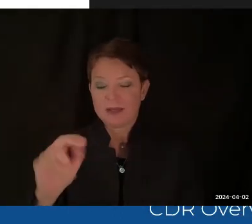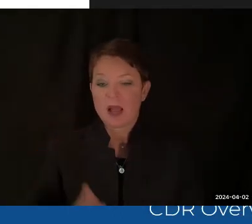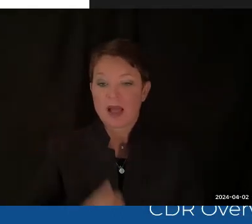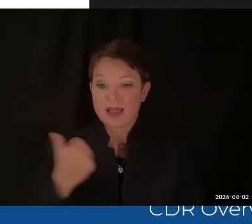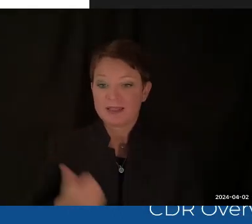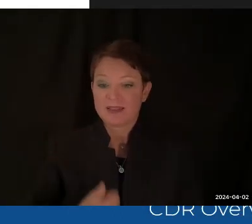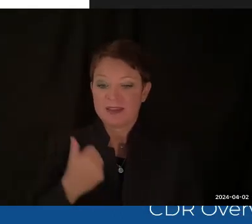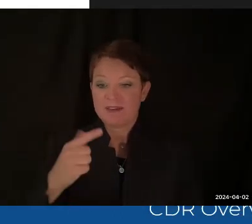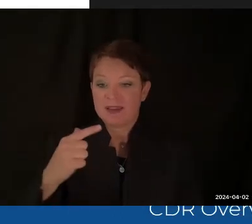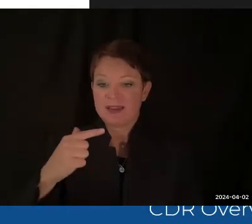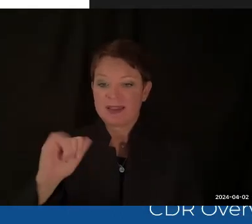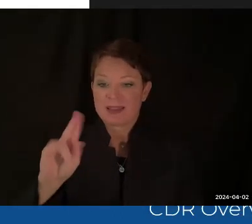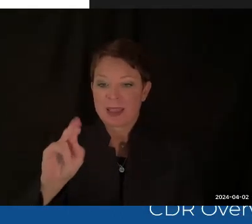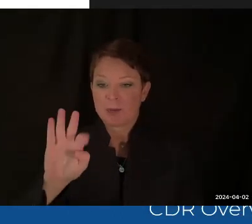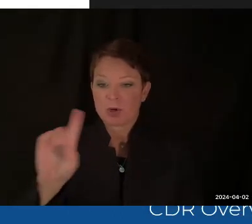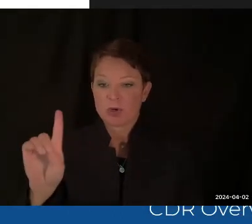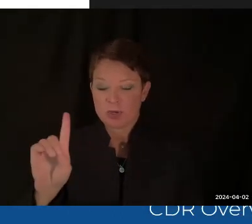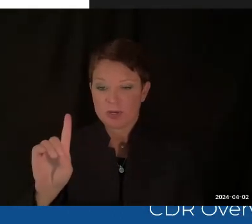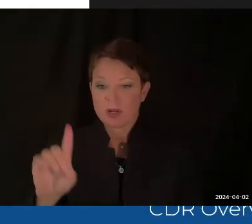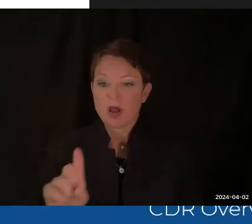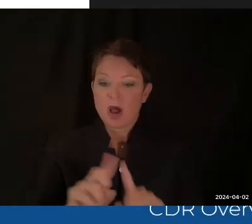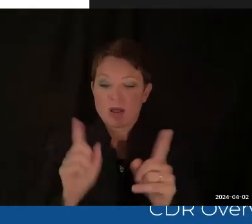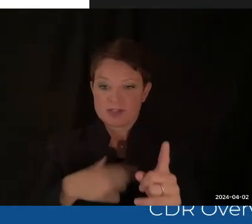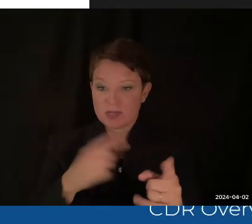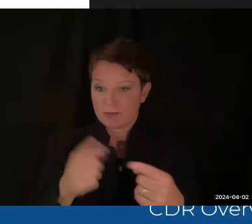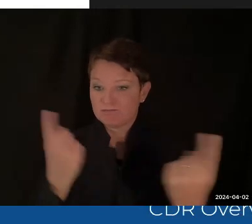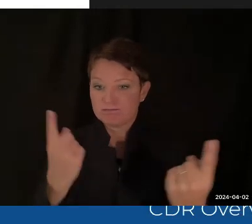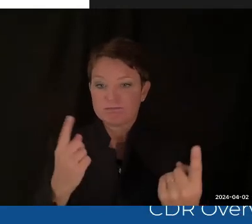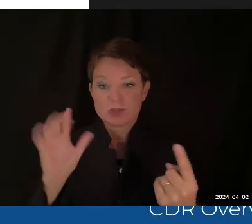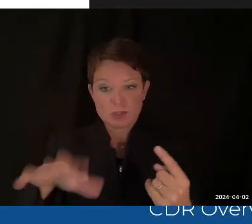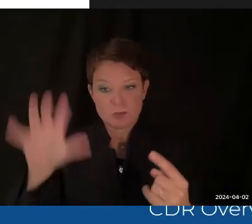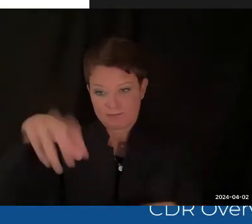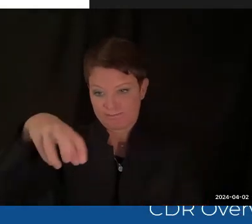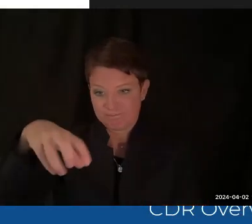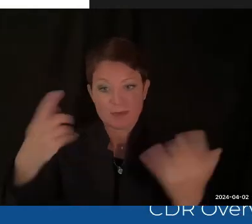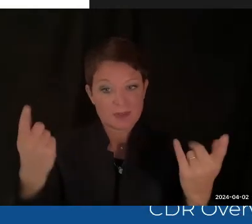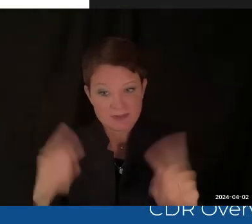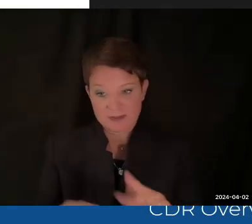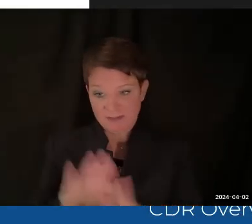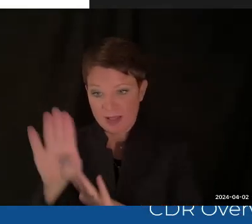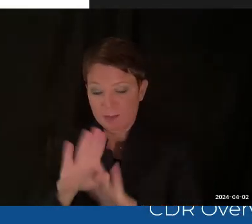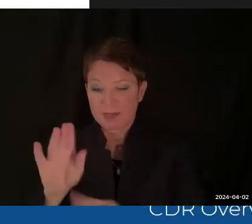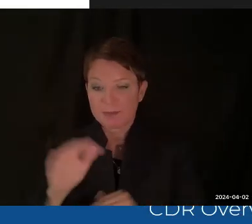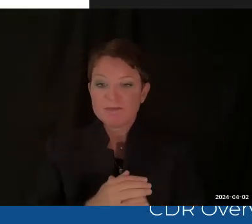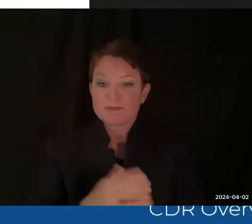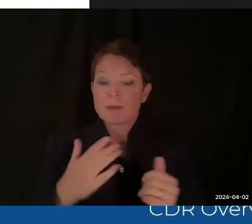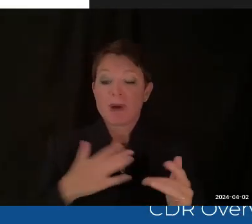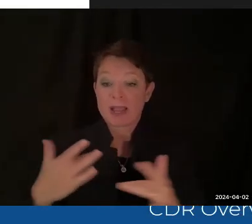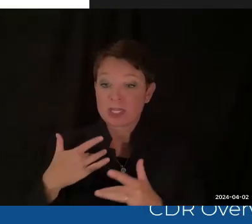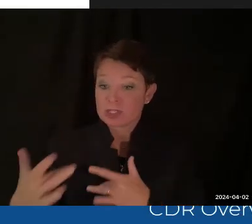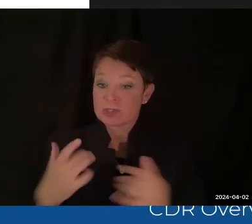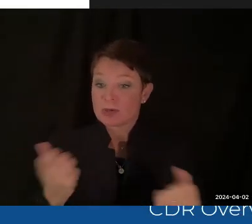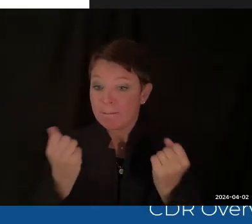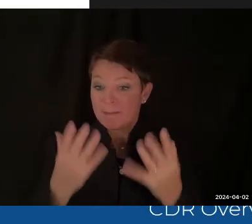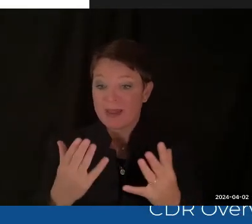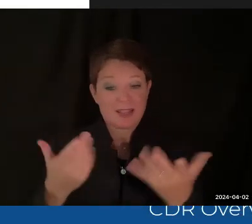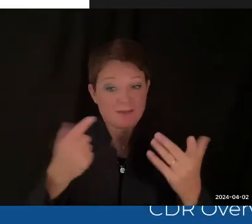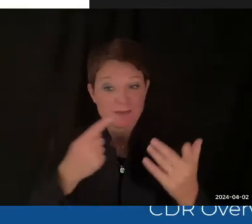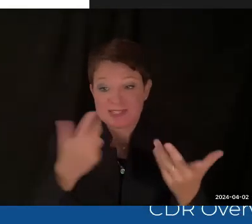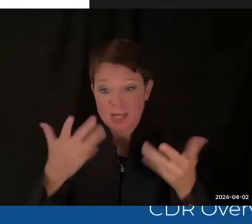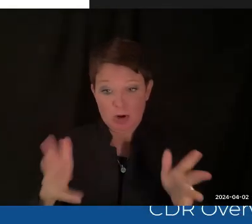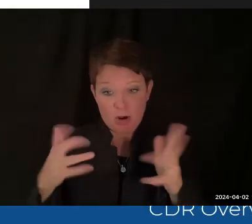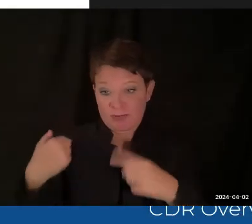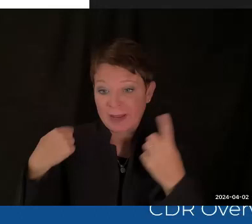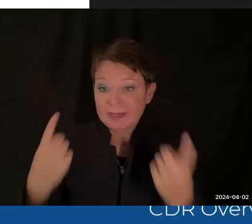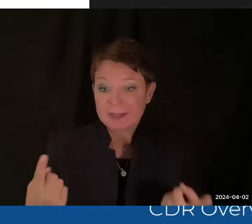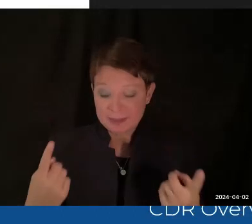resident of the neighborhood, also in opposition to the stadium. My concerns, many have been echoed before